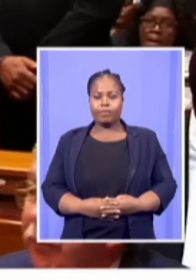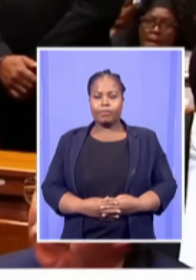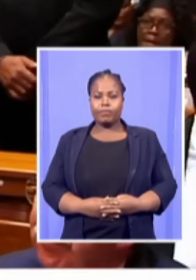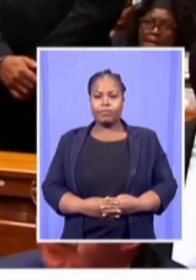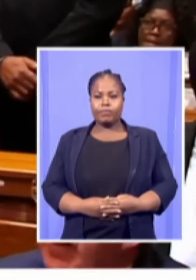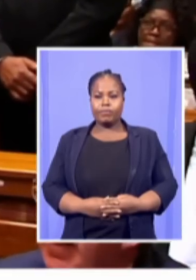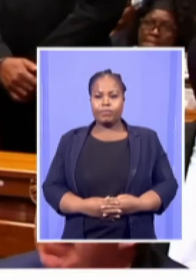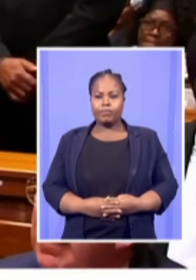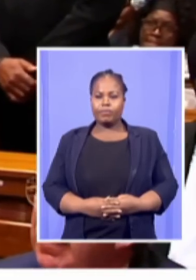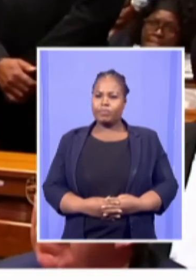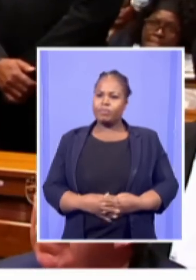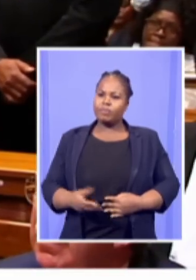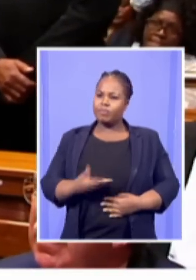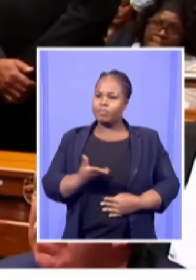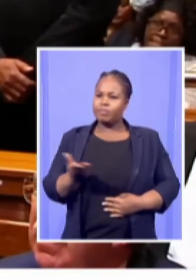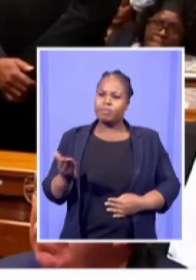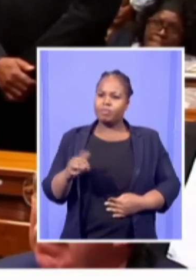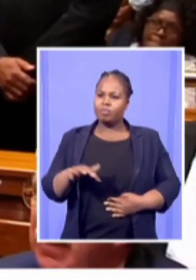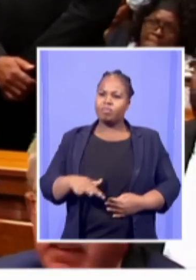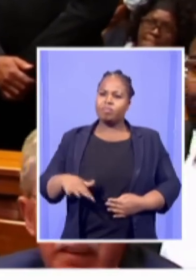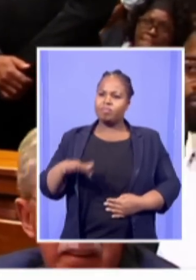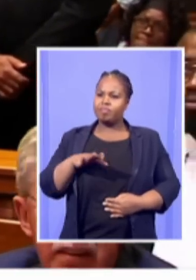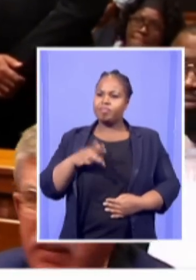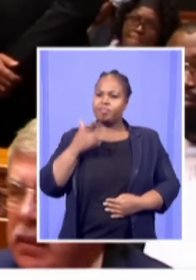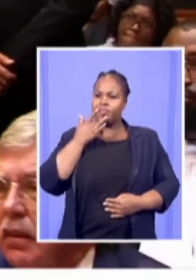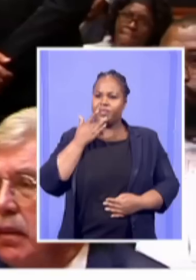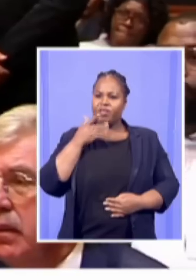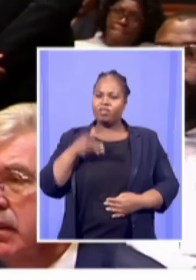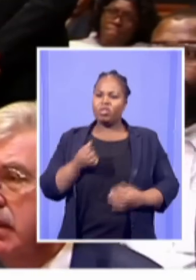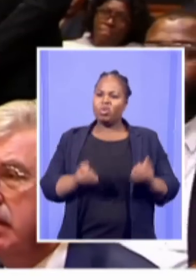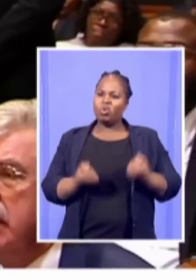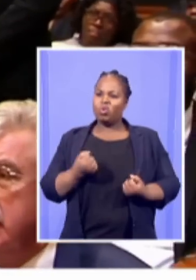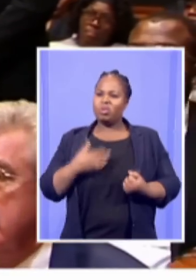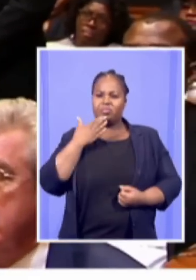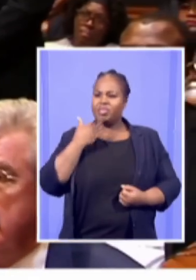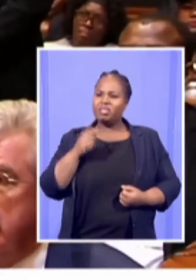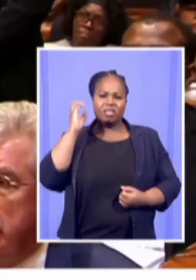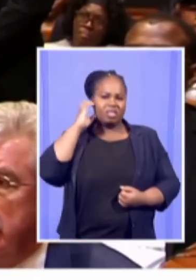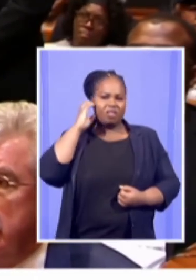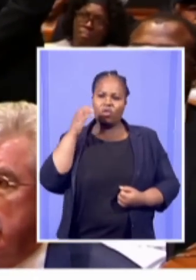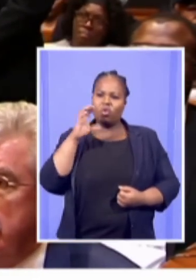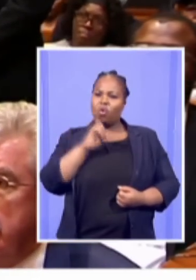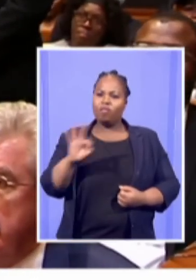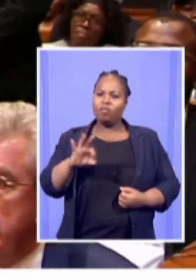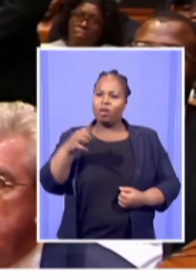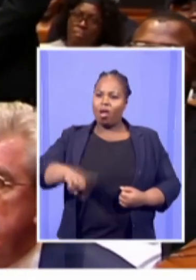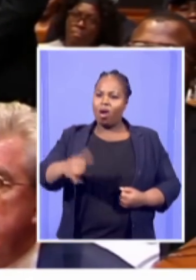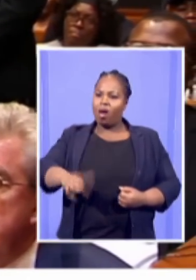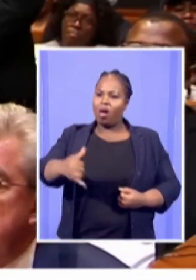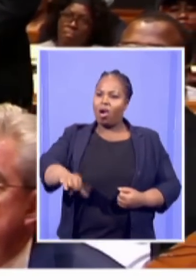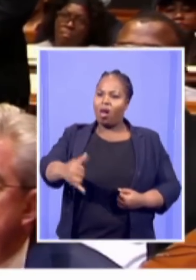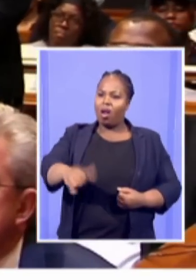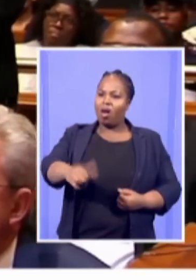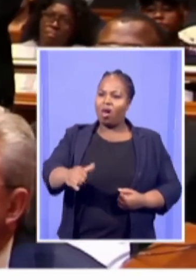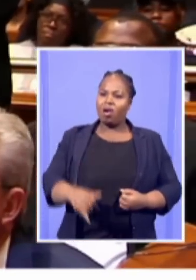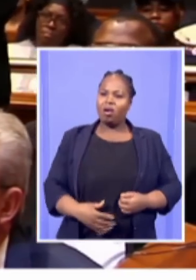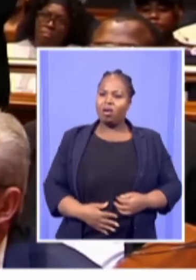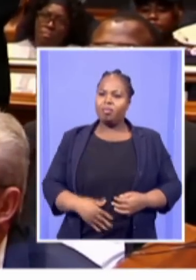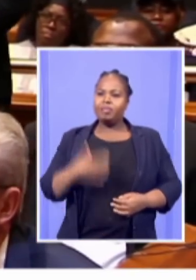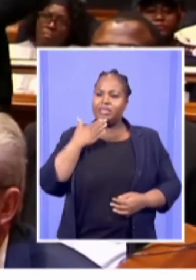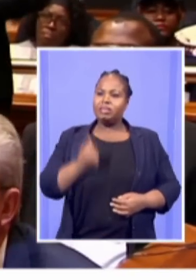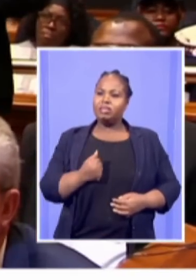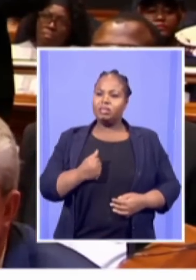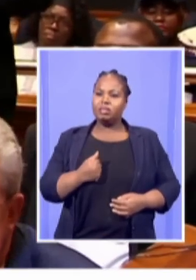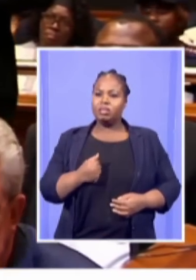All people around this area, or preferably in the whole courtroom, can you just switch your cell phones off? If the cell phone is very close to the